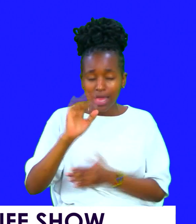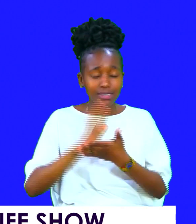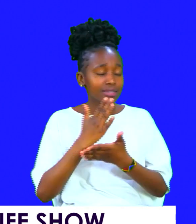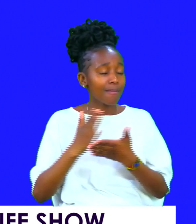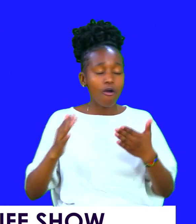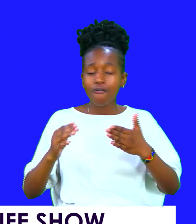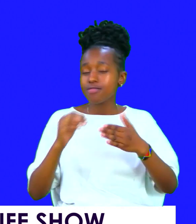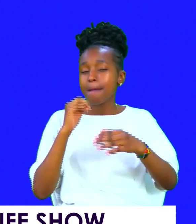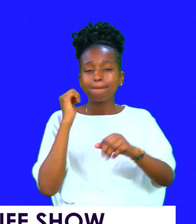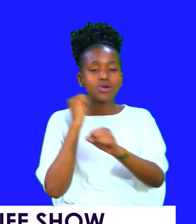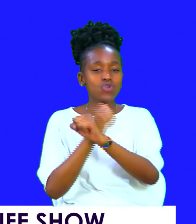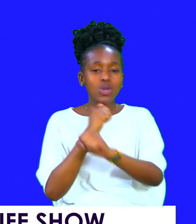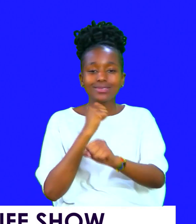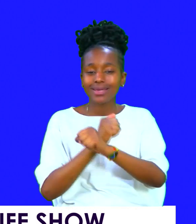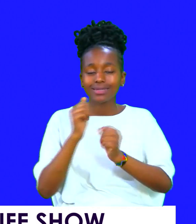leaders.